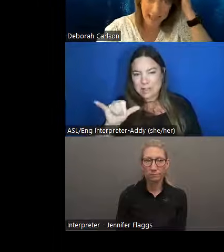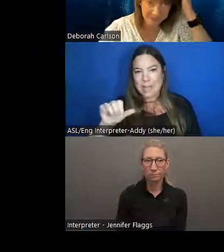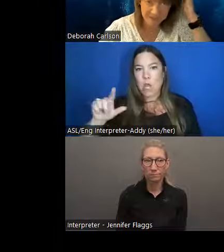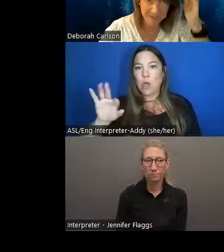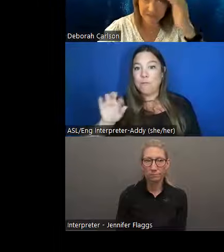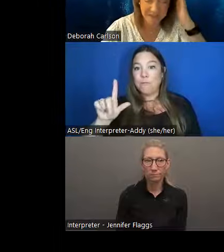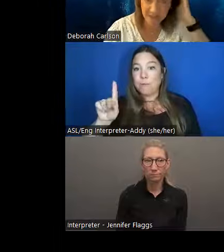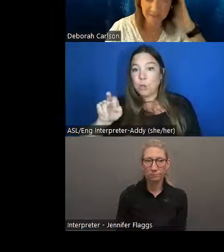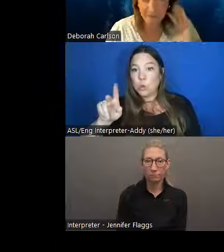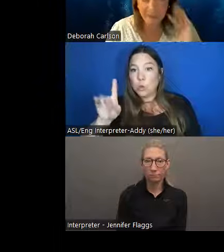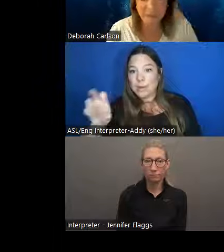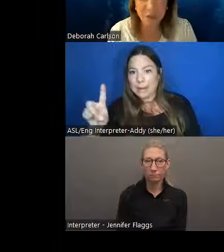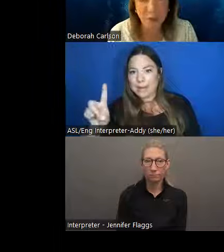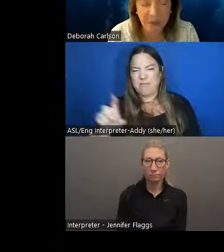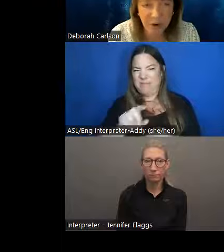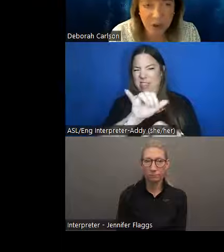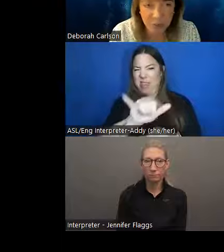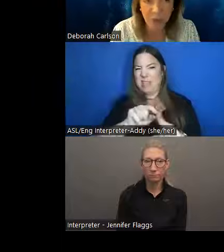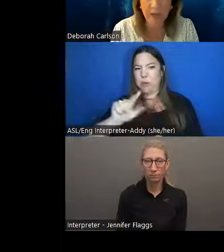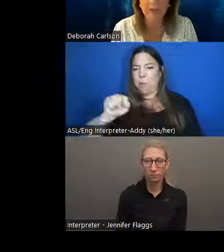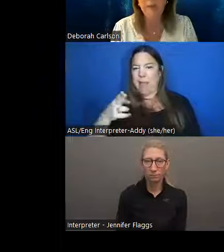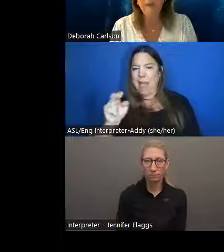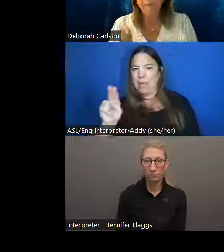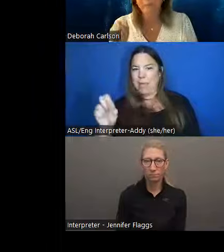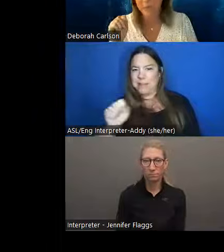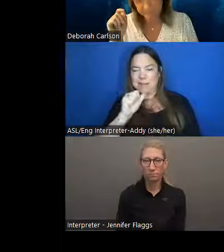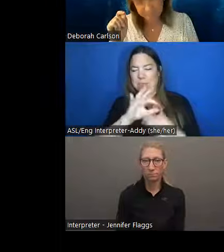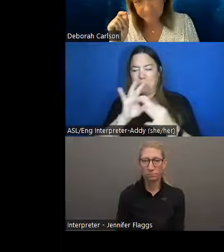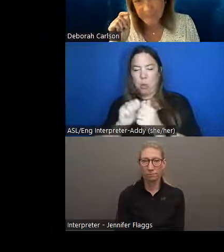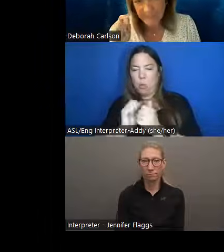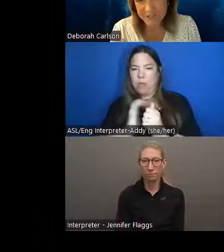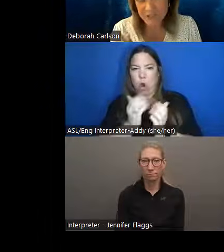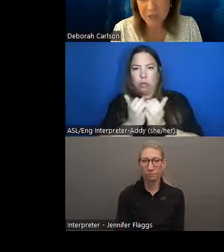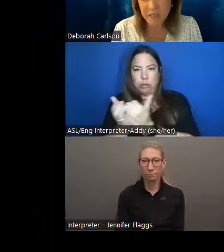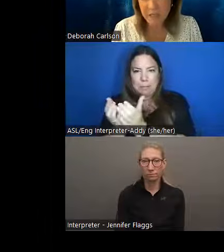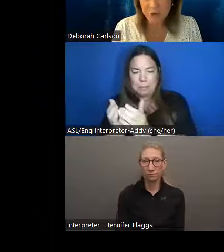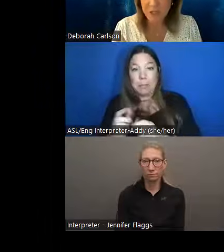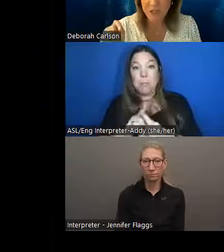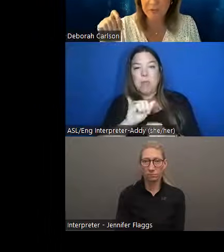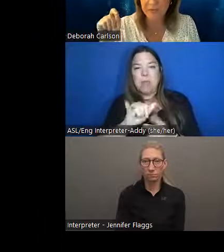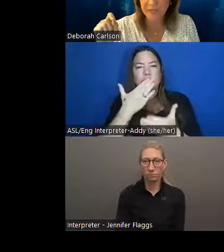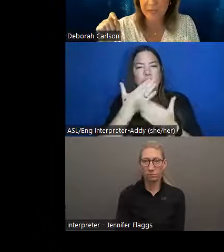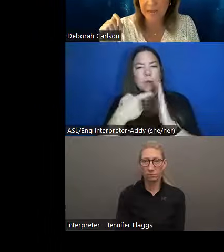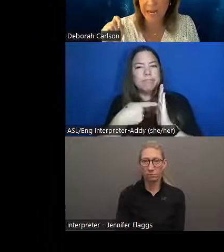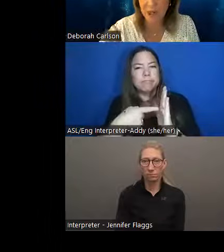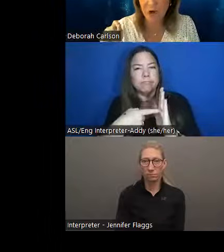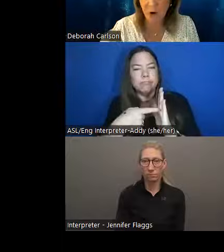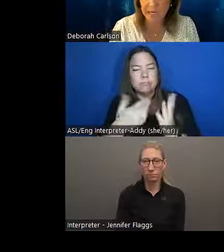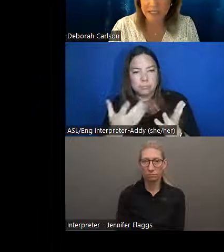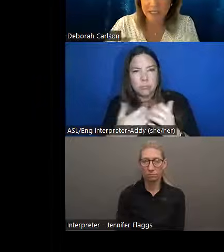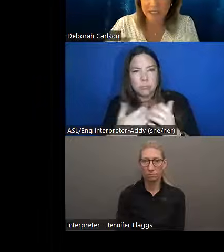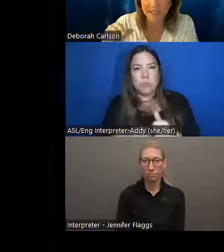from Athens. This has nothing really to do with our shipwreck, but it's a good illustration of the fact that